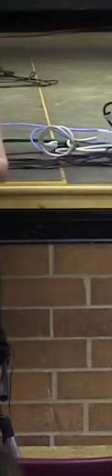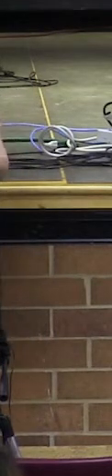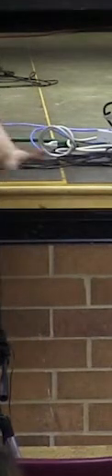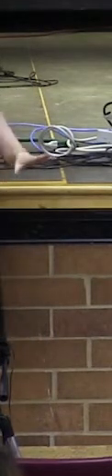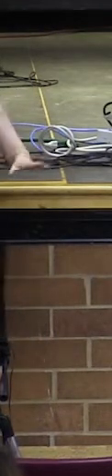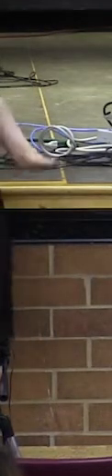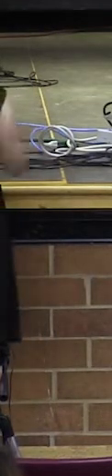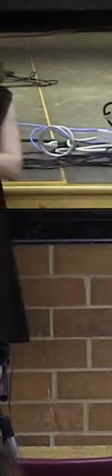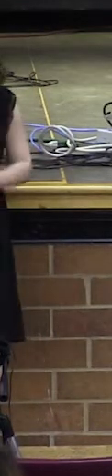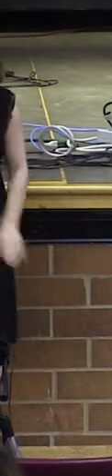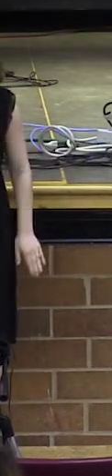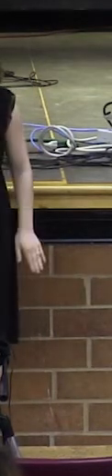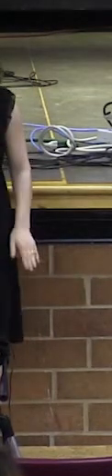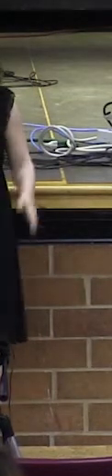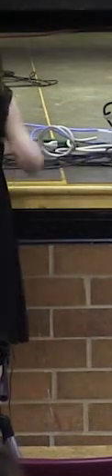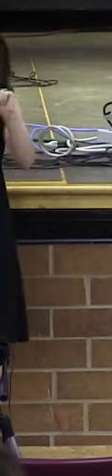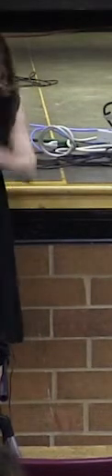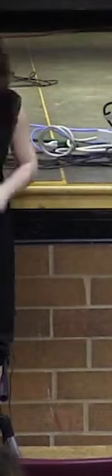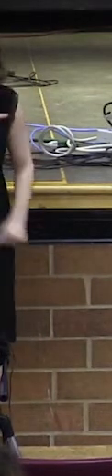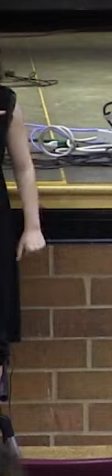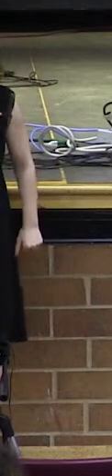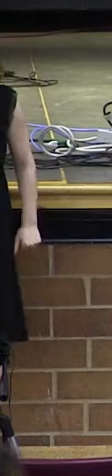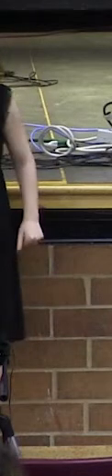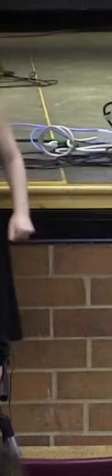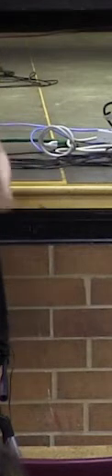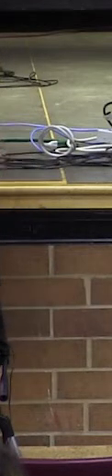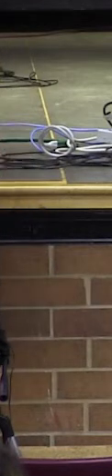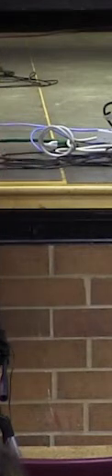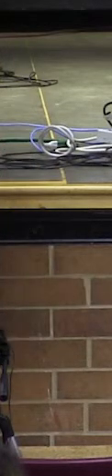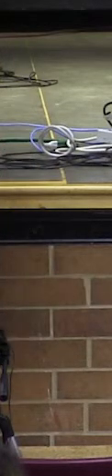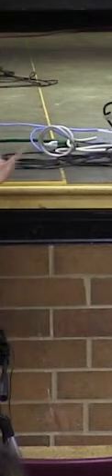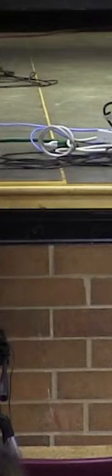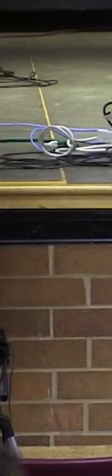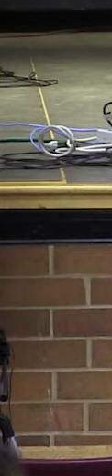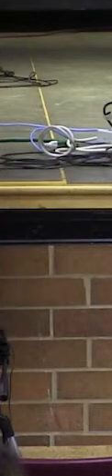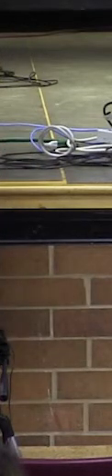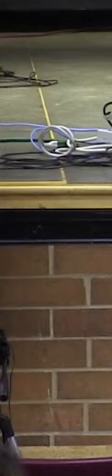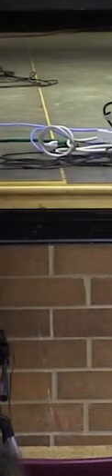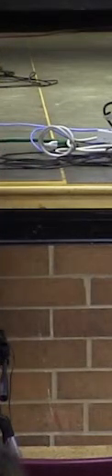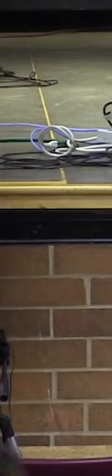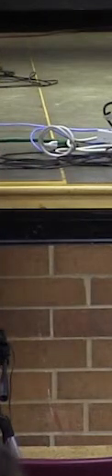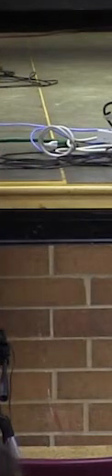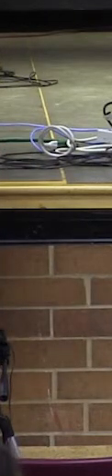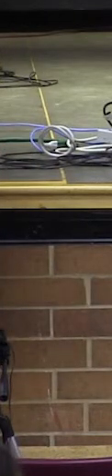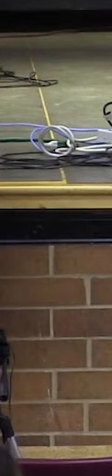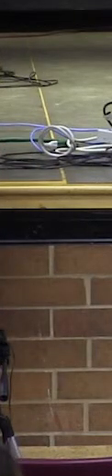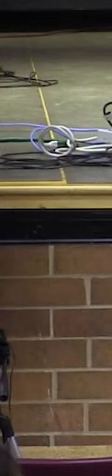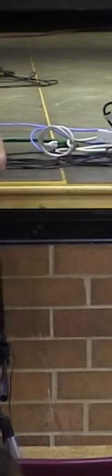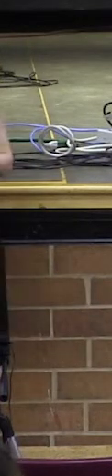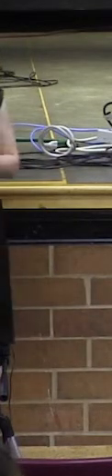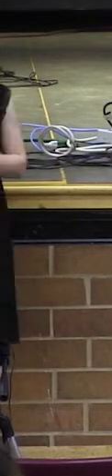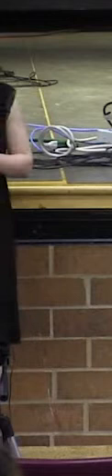pestilence and all the churches will know that I am he who searches the minds and the hearts and will give to each one of the of you according